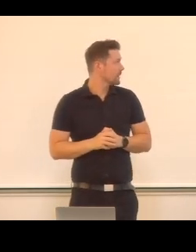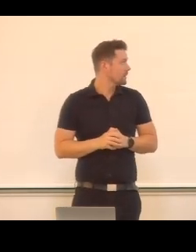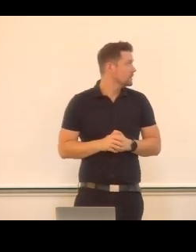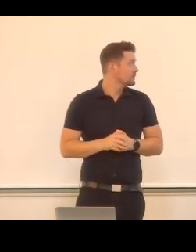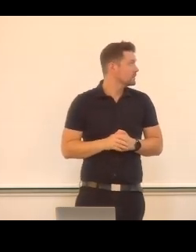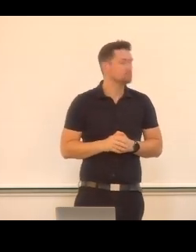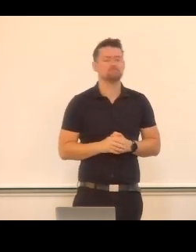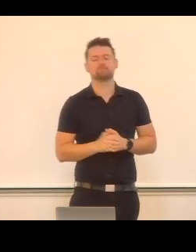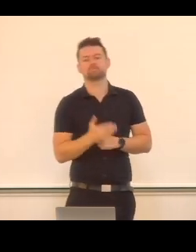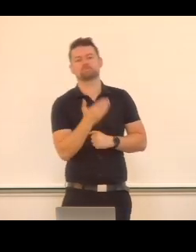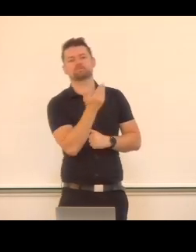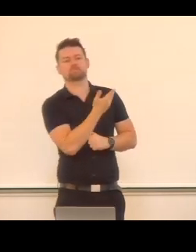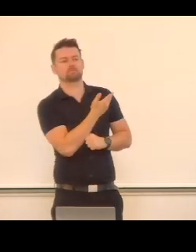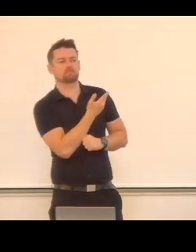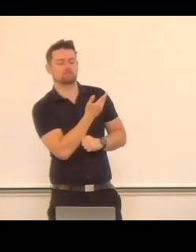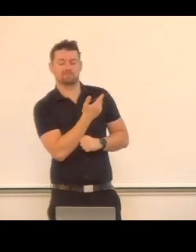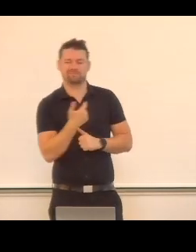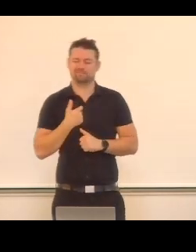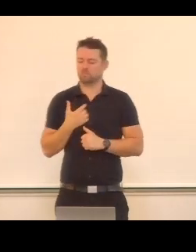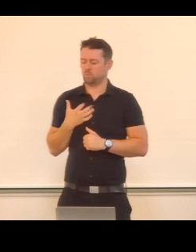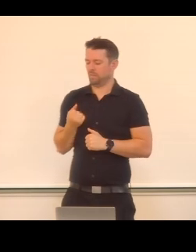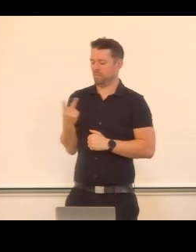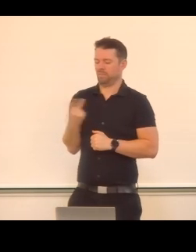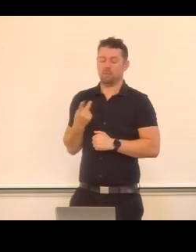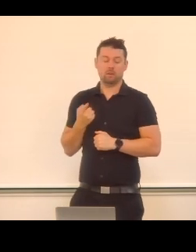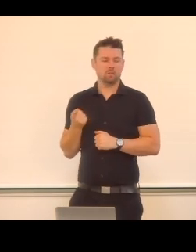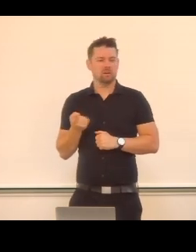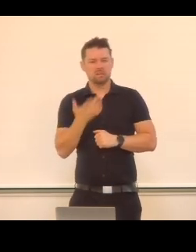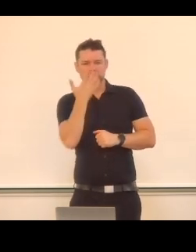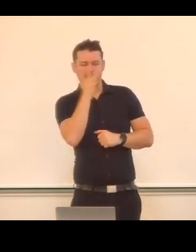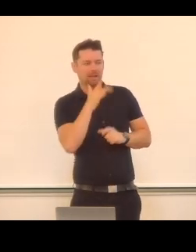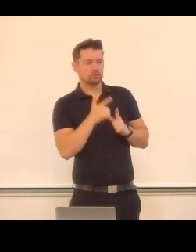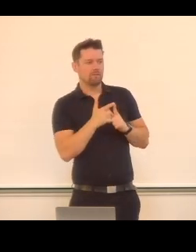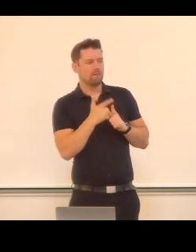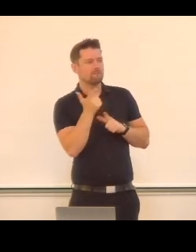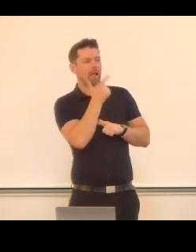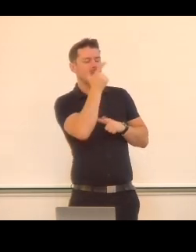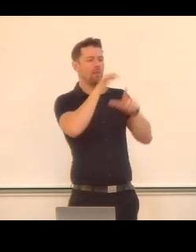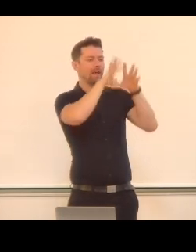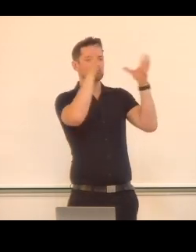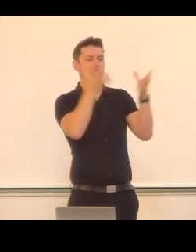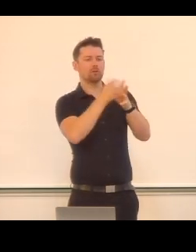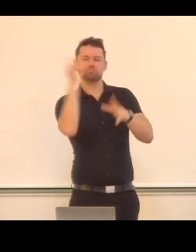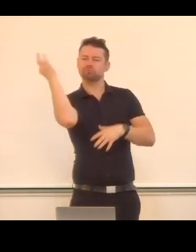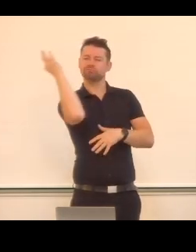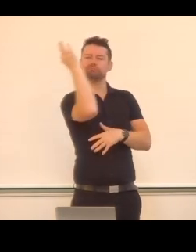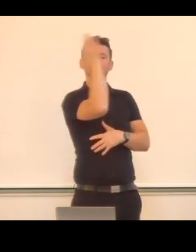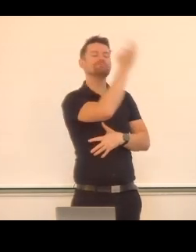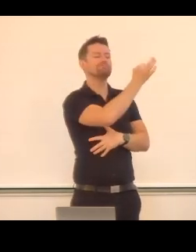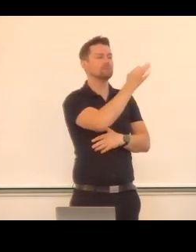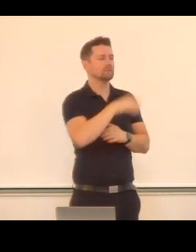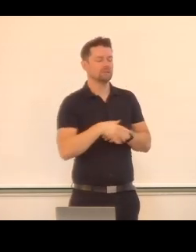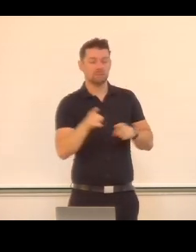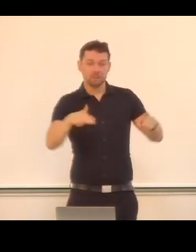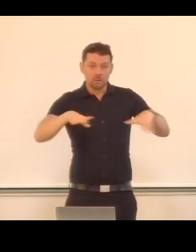This is one of my crew members doing a simulation of flying around the asteroid. So that we were